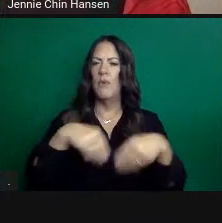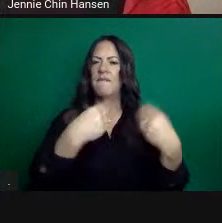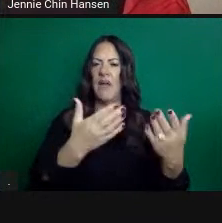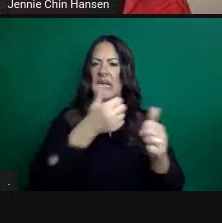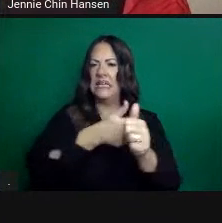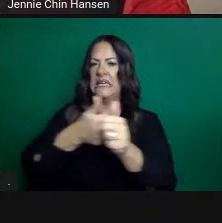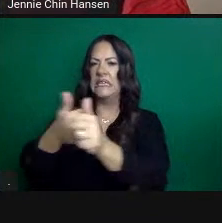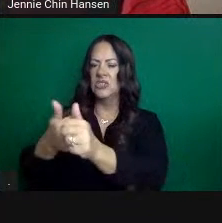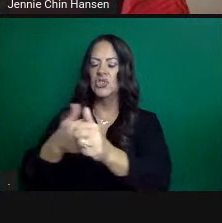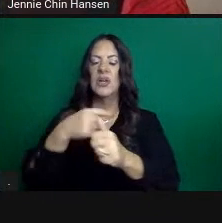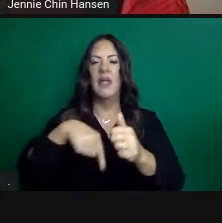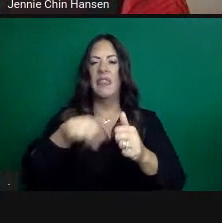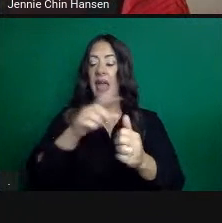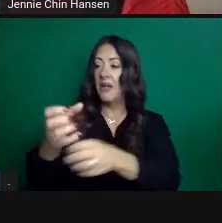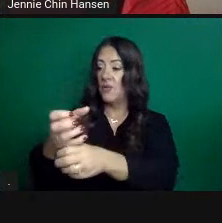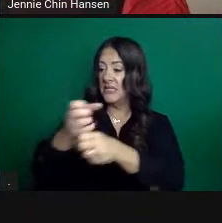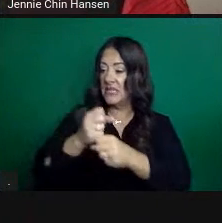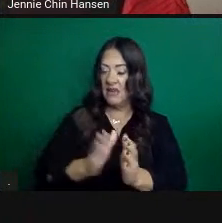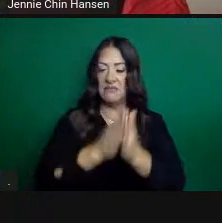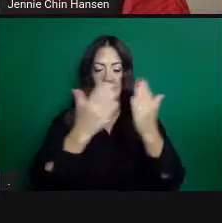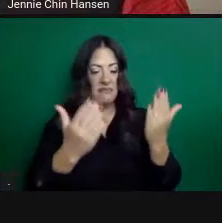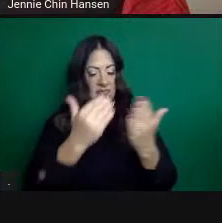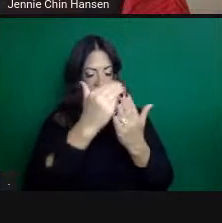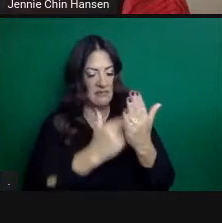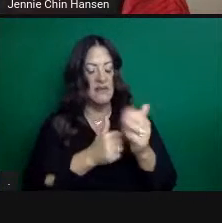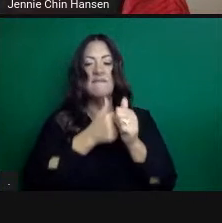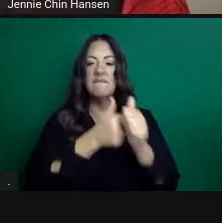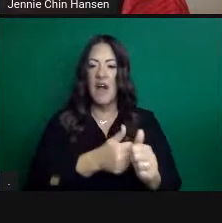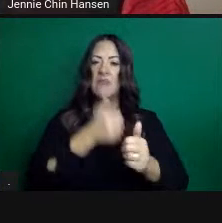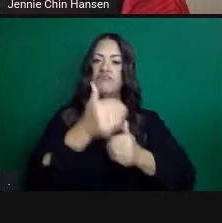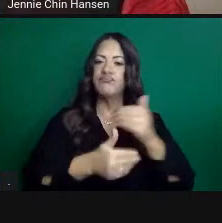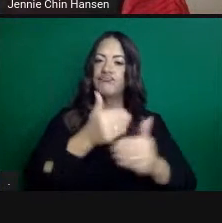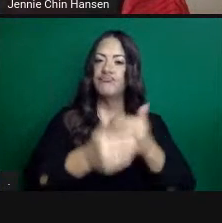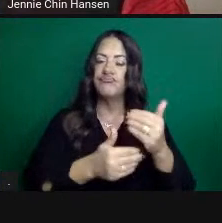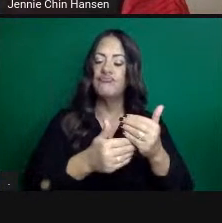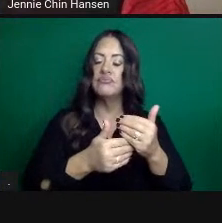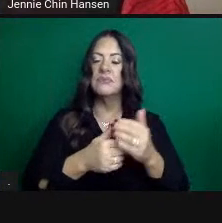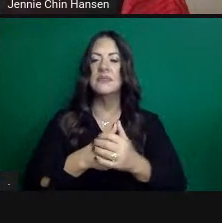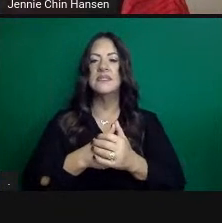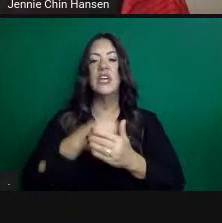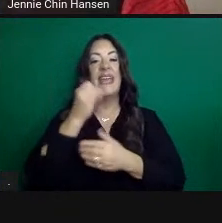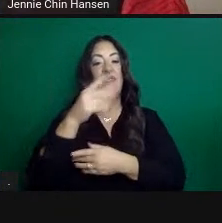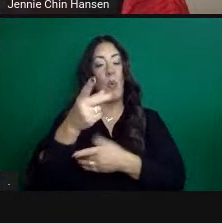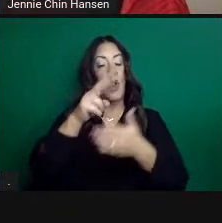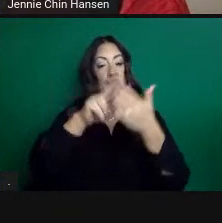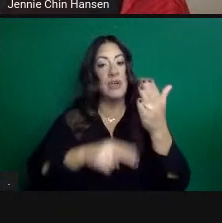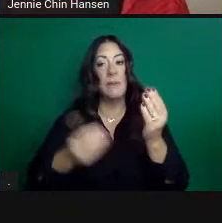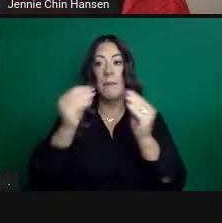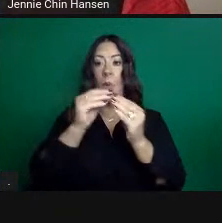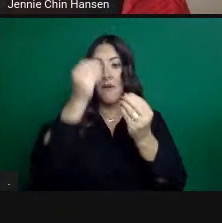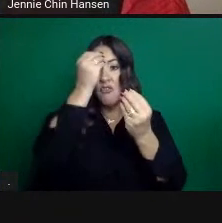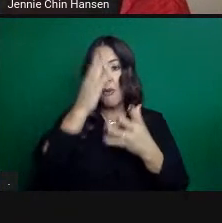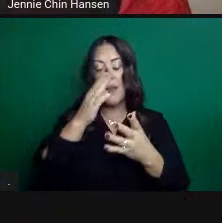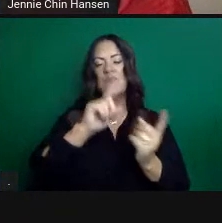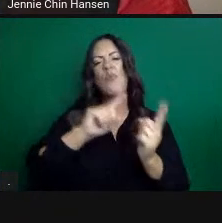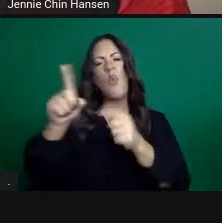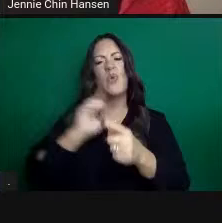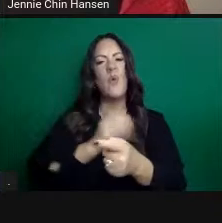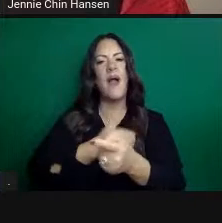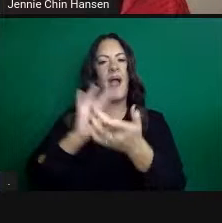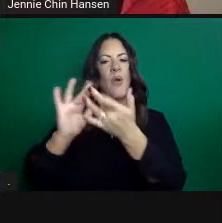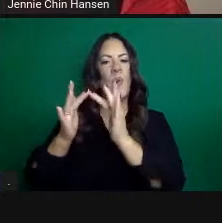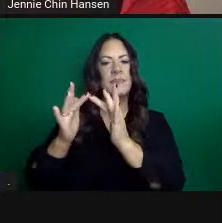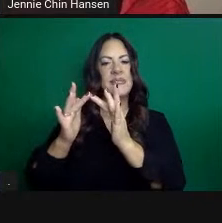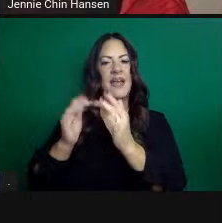that you know that this is all now up on our website as of this hour. And I will turn